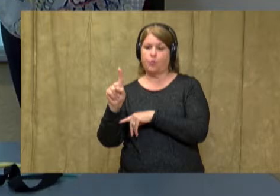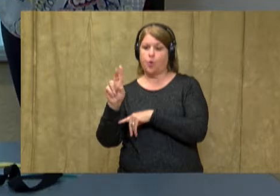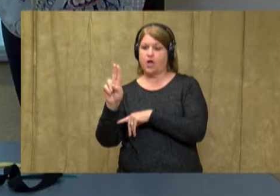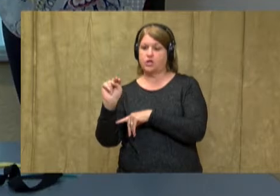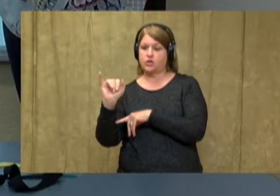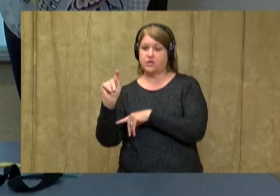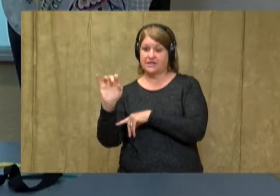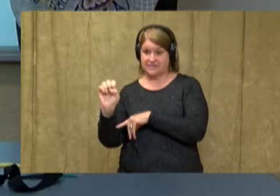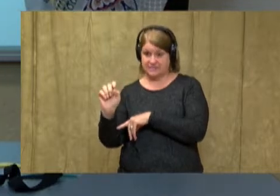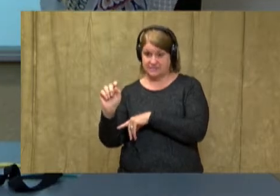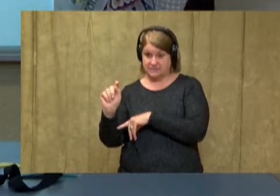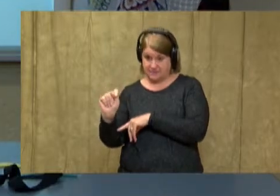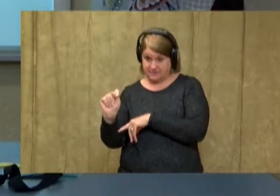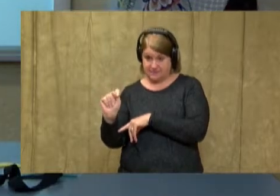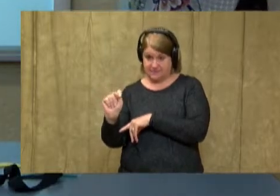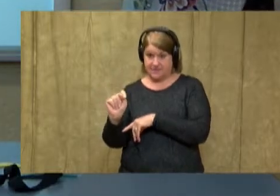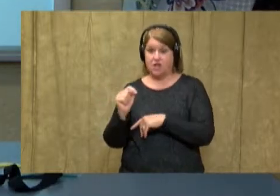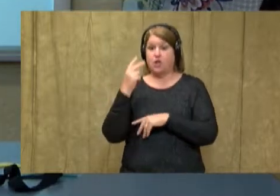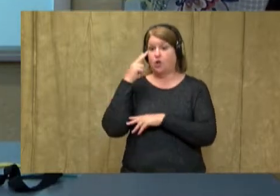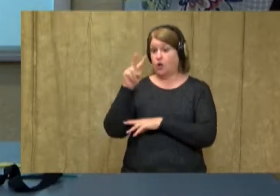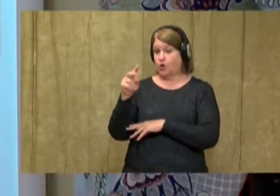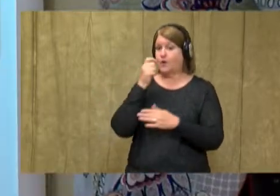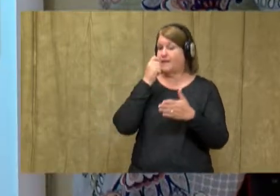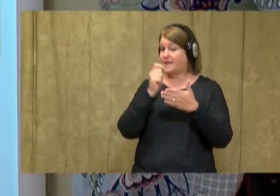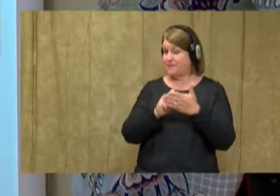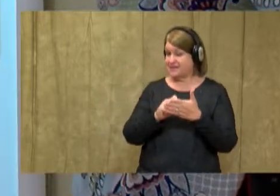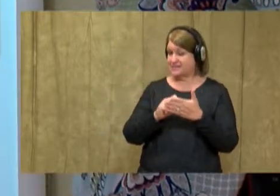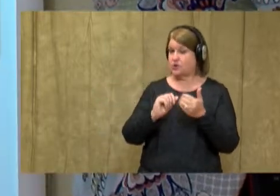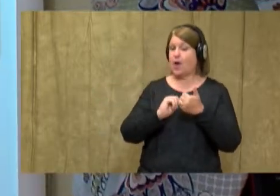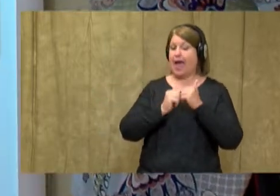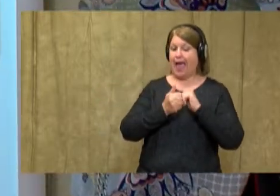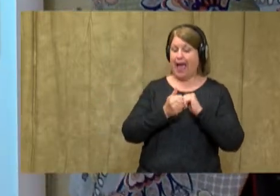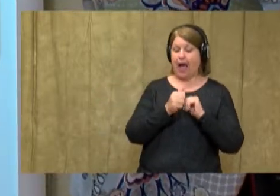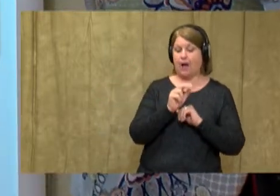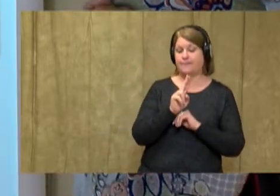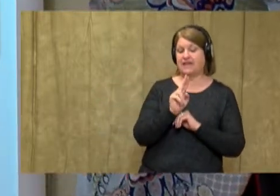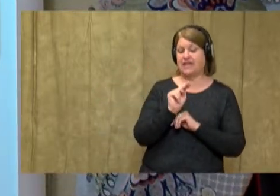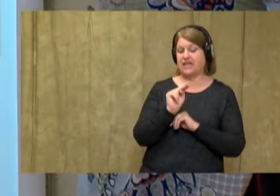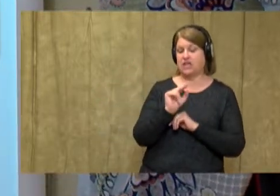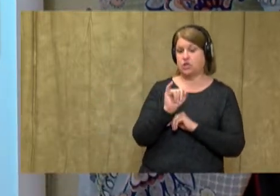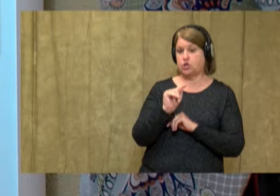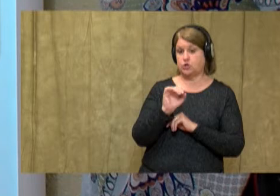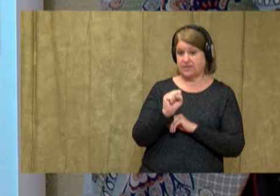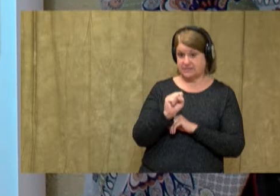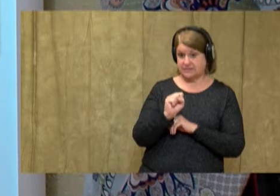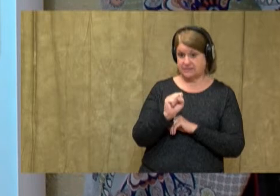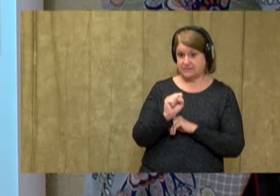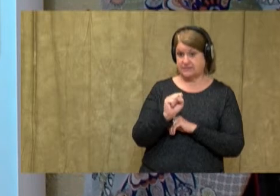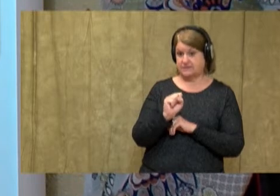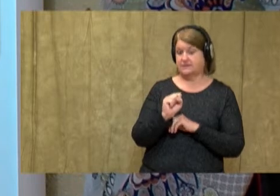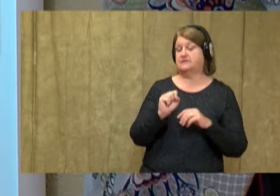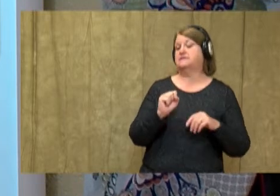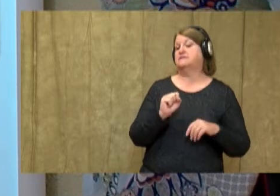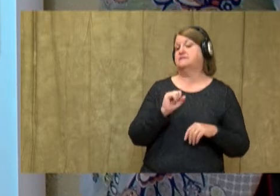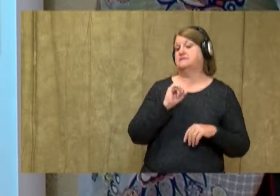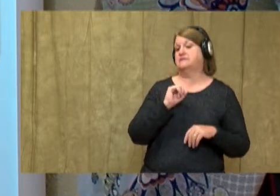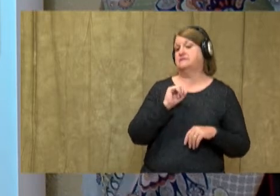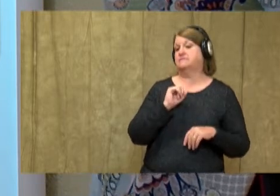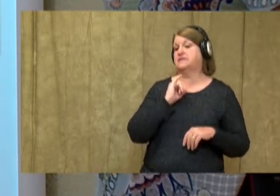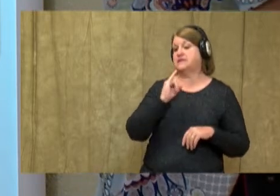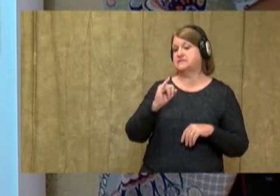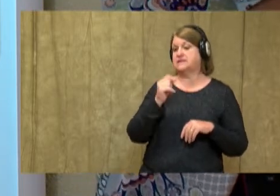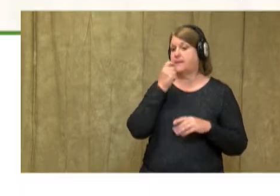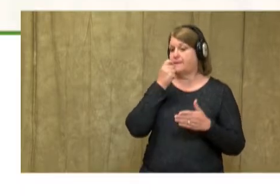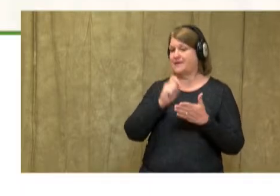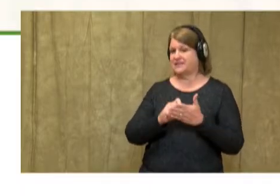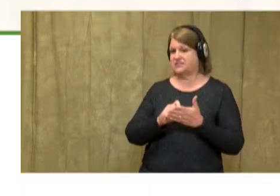how many units long is the pencil? What is the length? Give you a few seconds to count